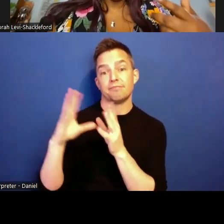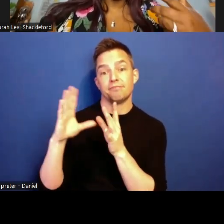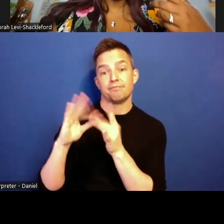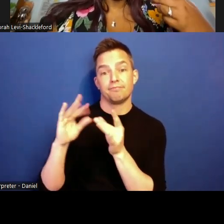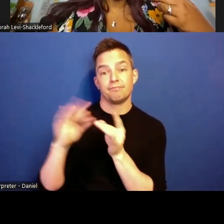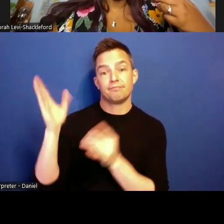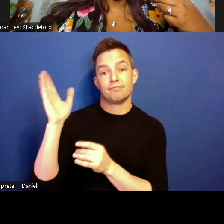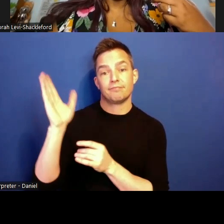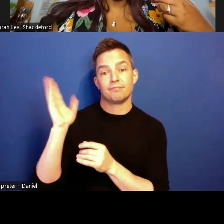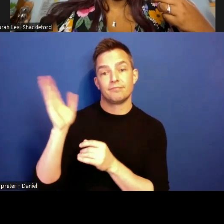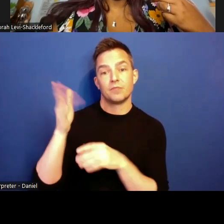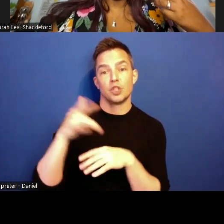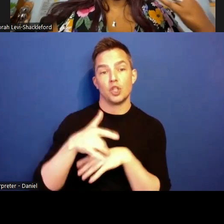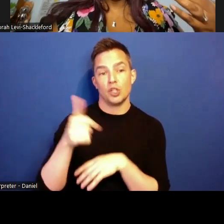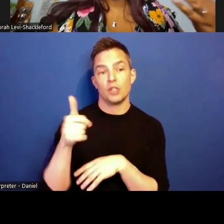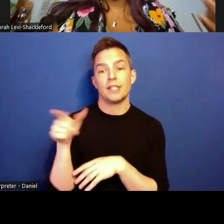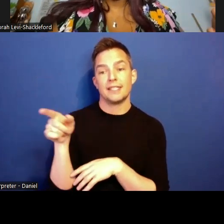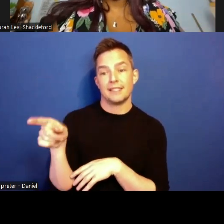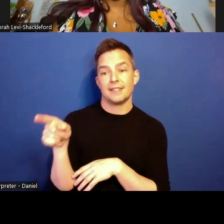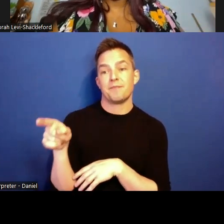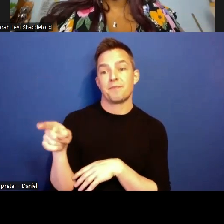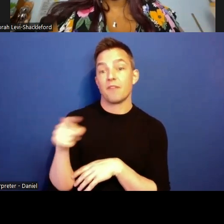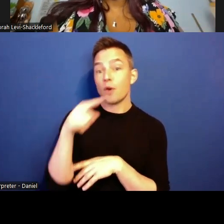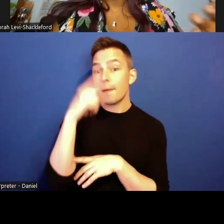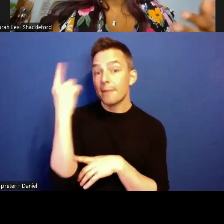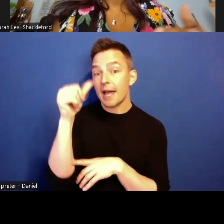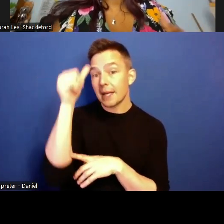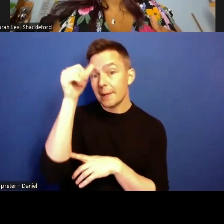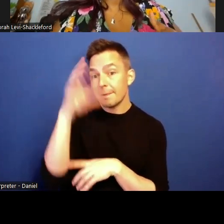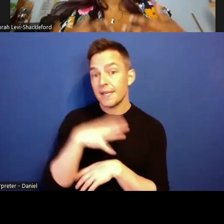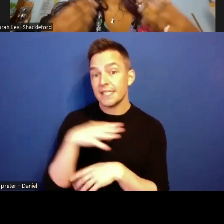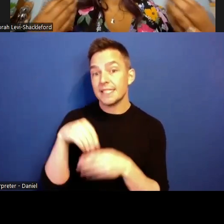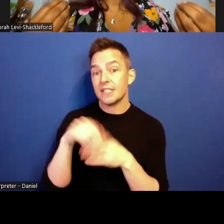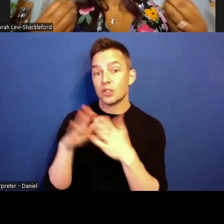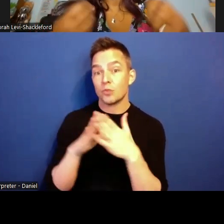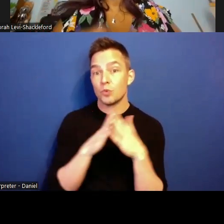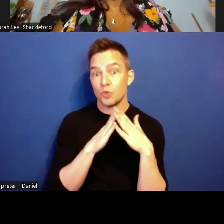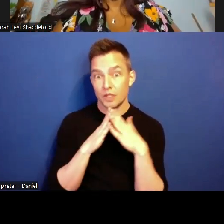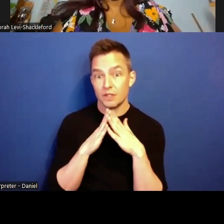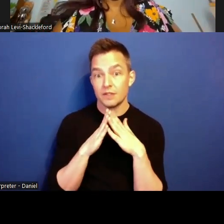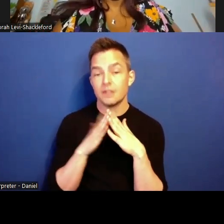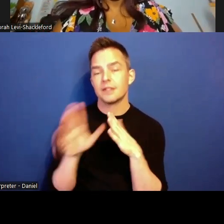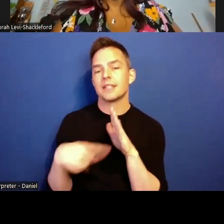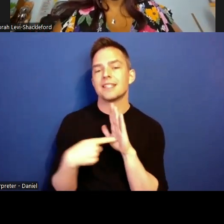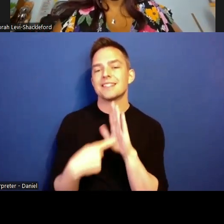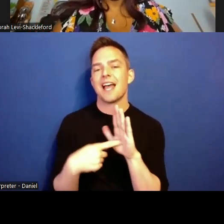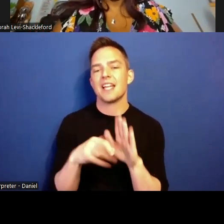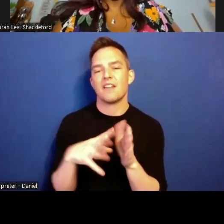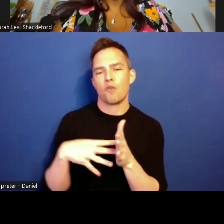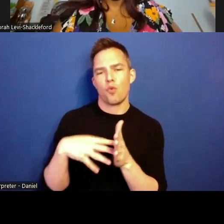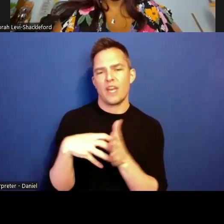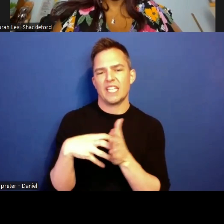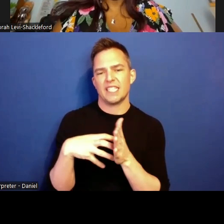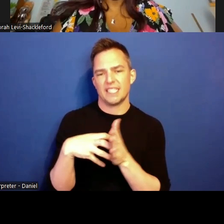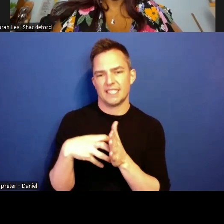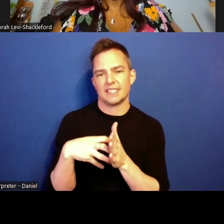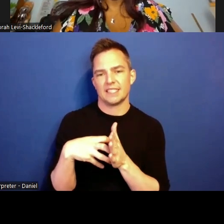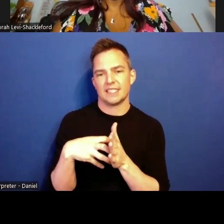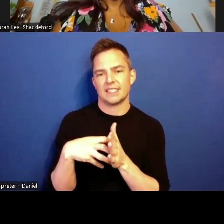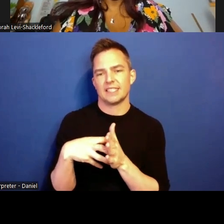earlier, for the Black men in the community, it's a sign of weakness. So it's,